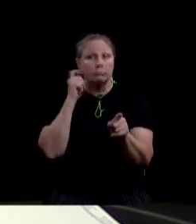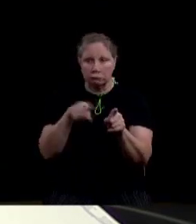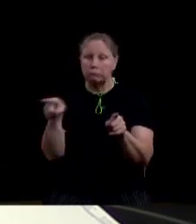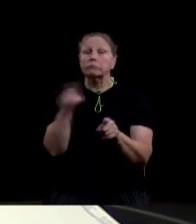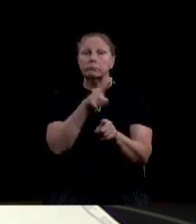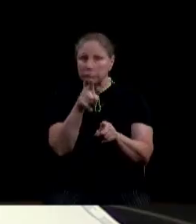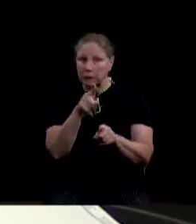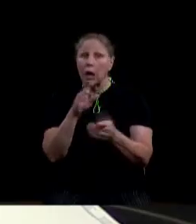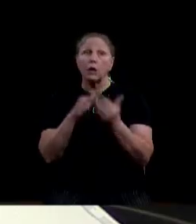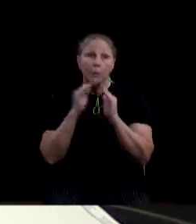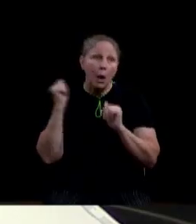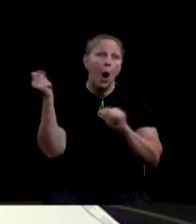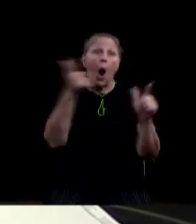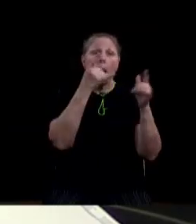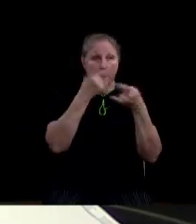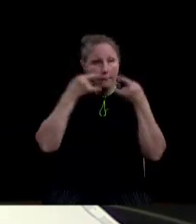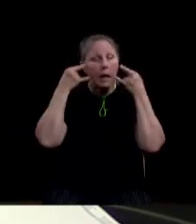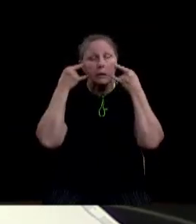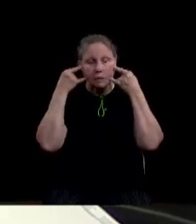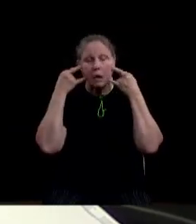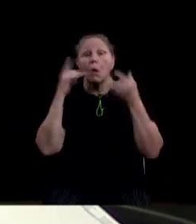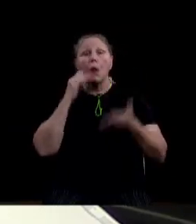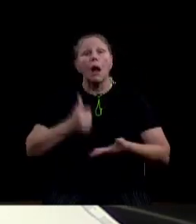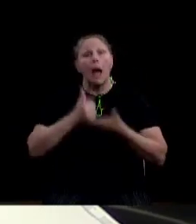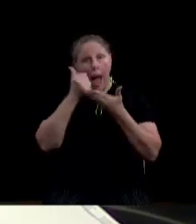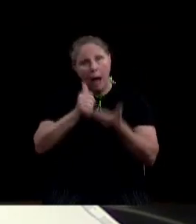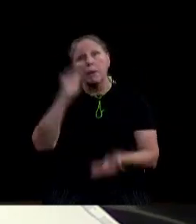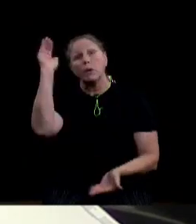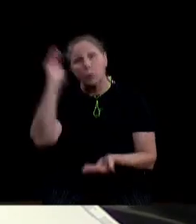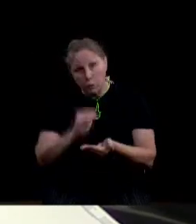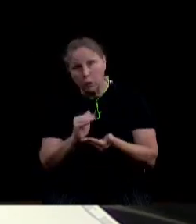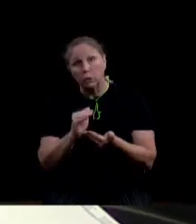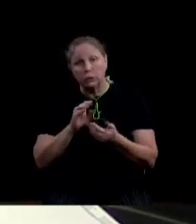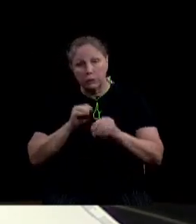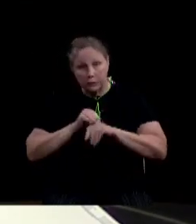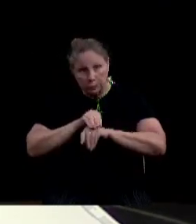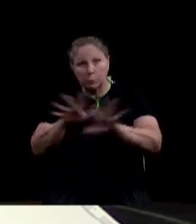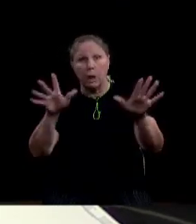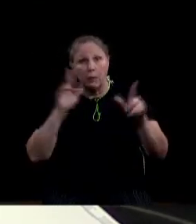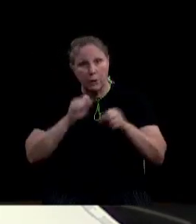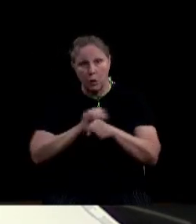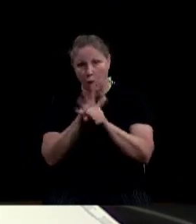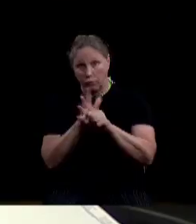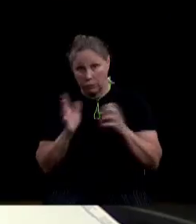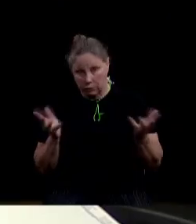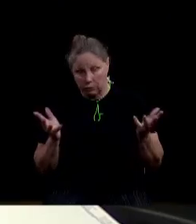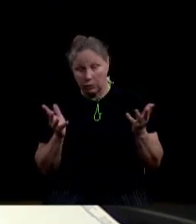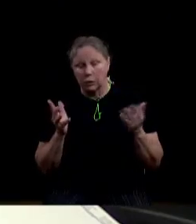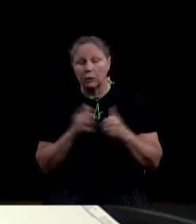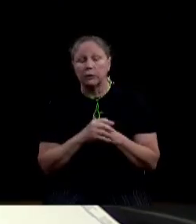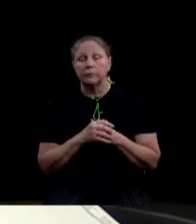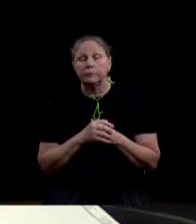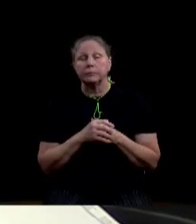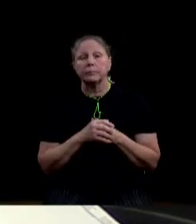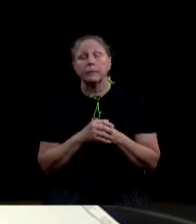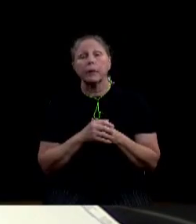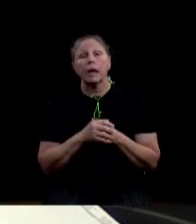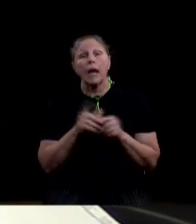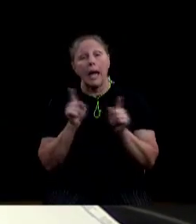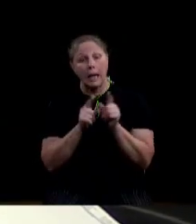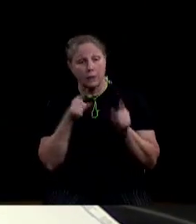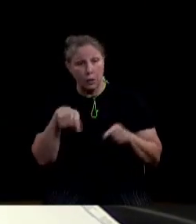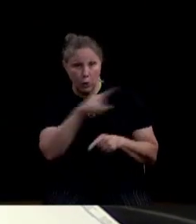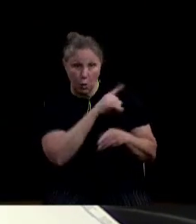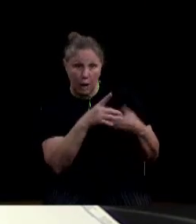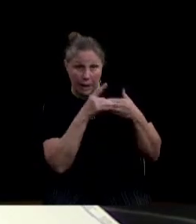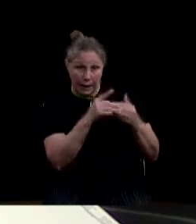help stem the concerning increase in COVID cases in coming weeks. As leaders in the community, the Waco mayor, as well as the